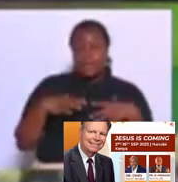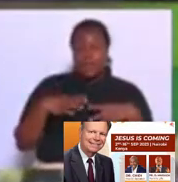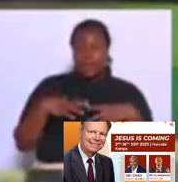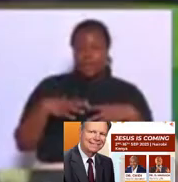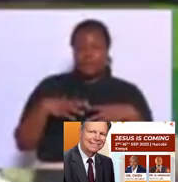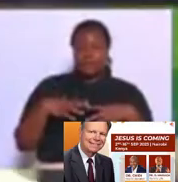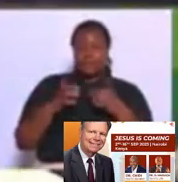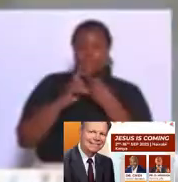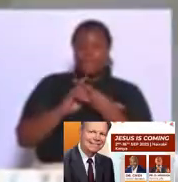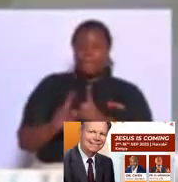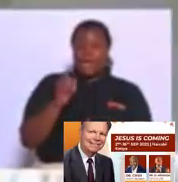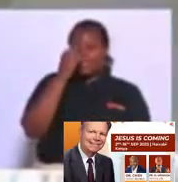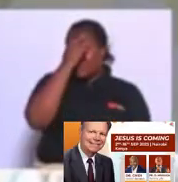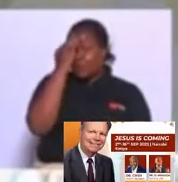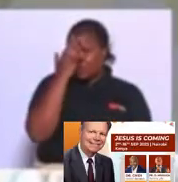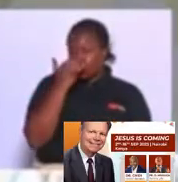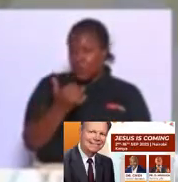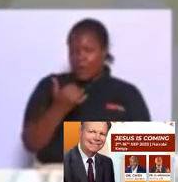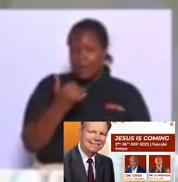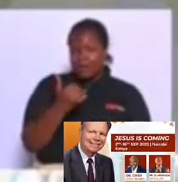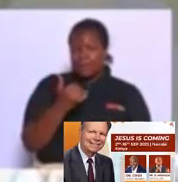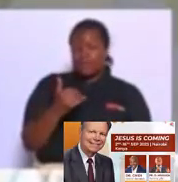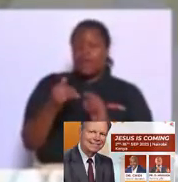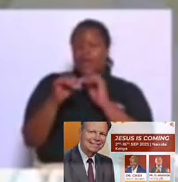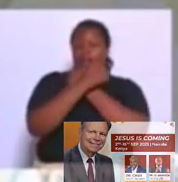You see, because love has